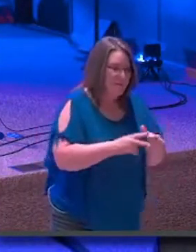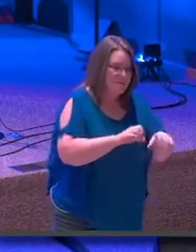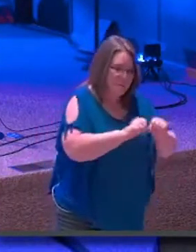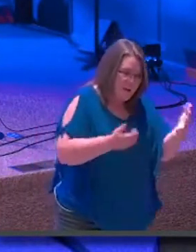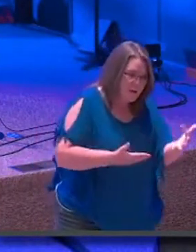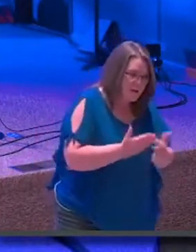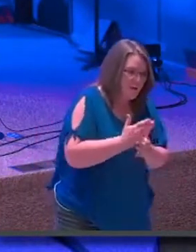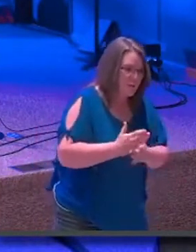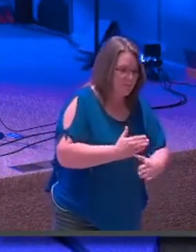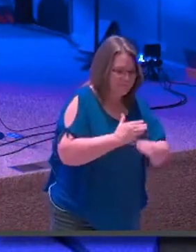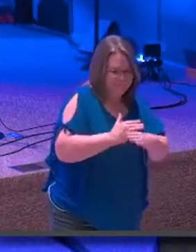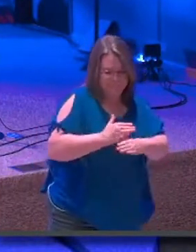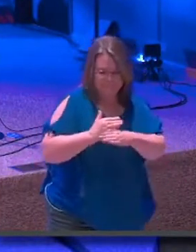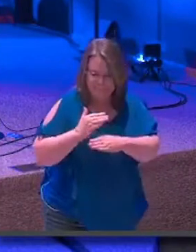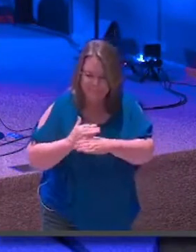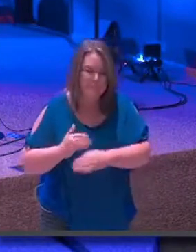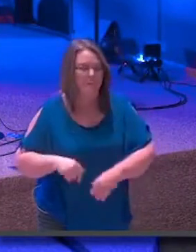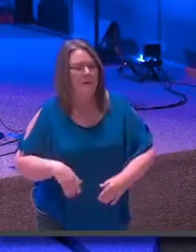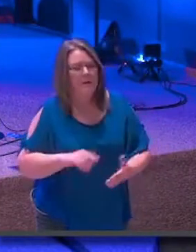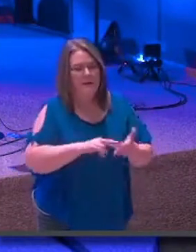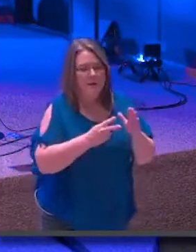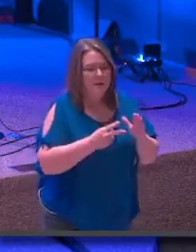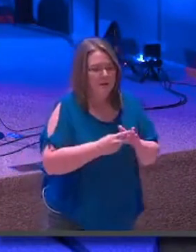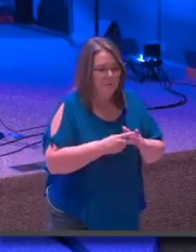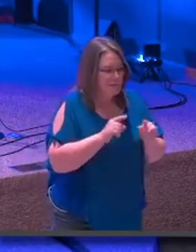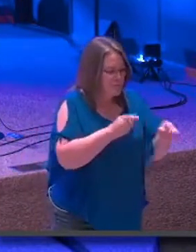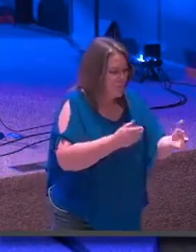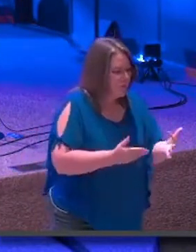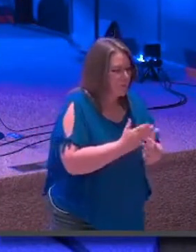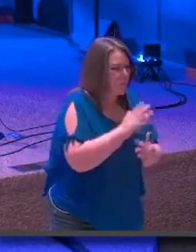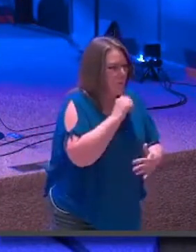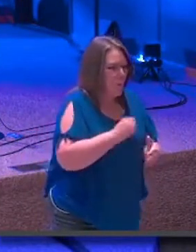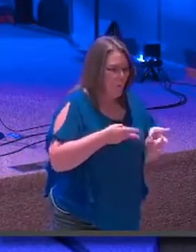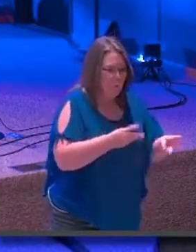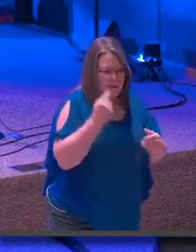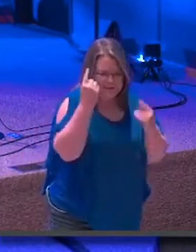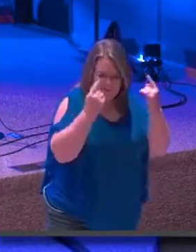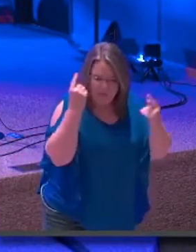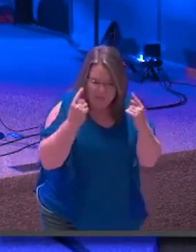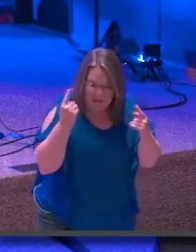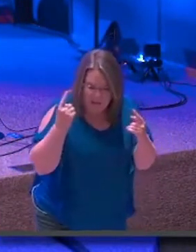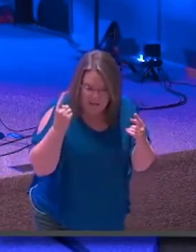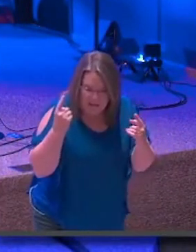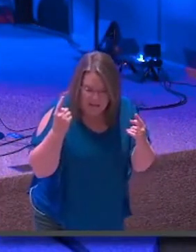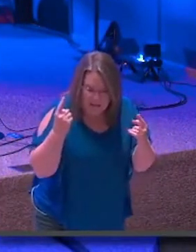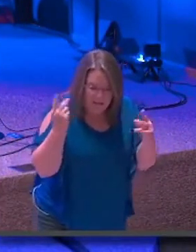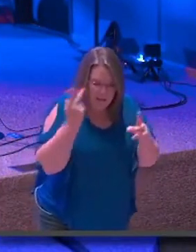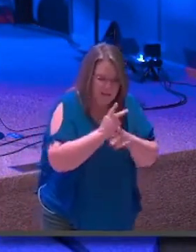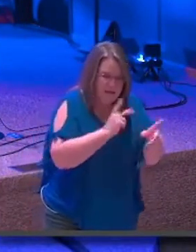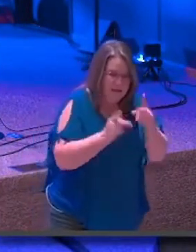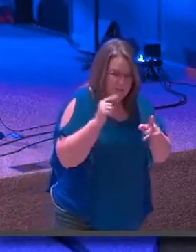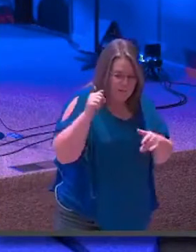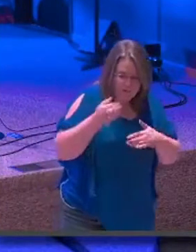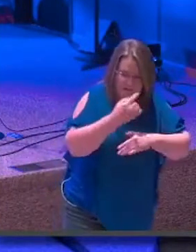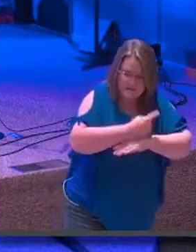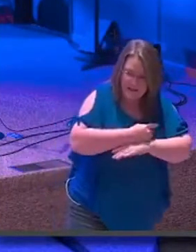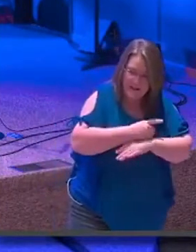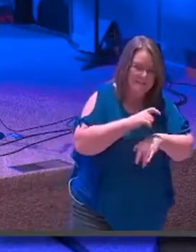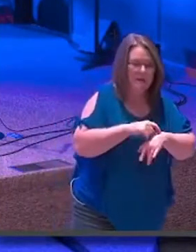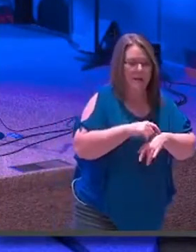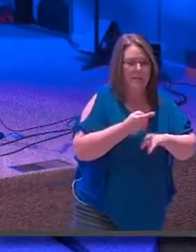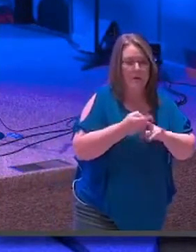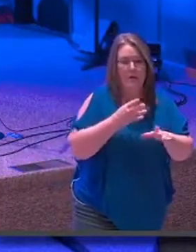barriers. It means crashing through old ways of thinking that keep people of this day and age from getting